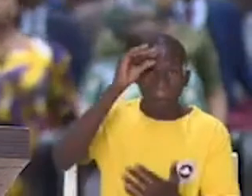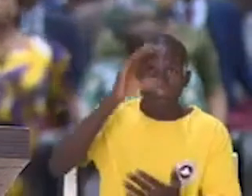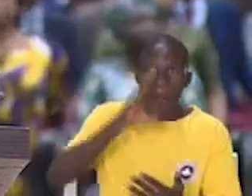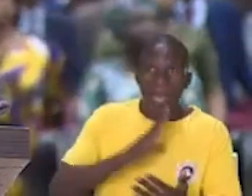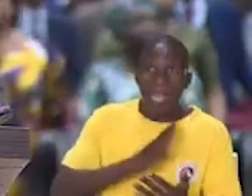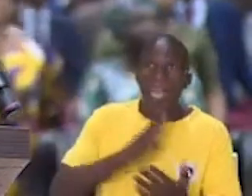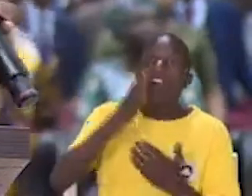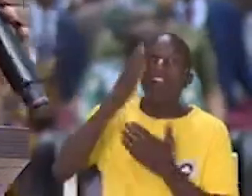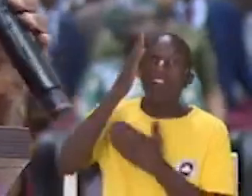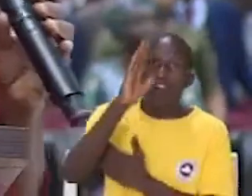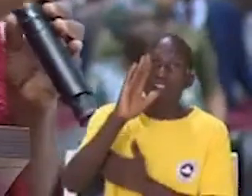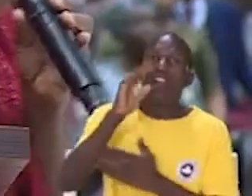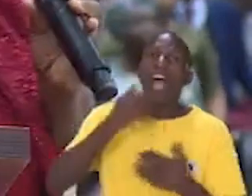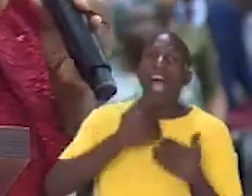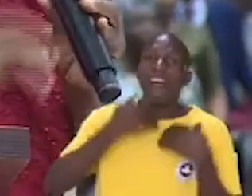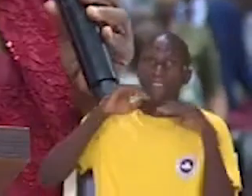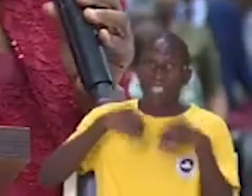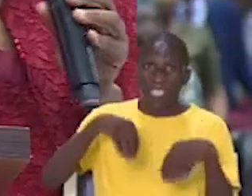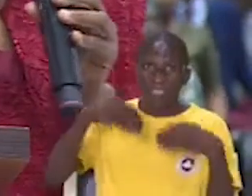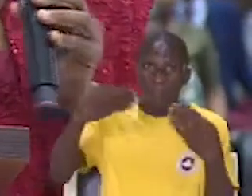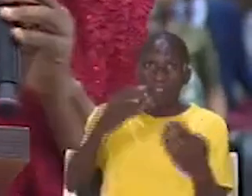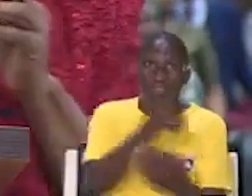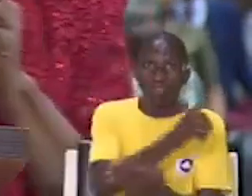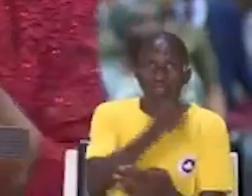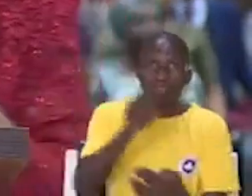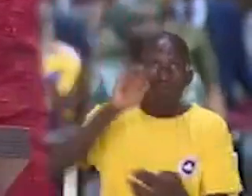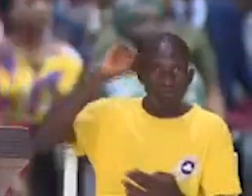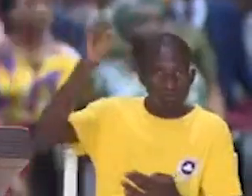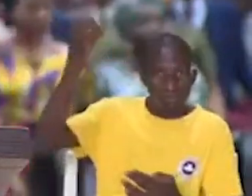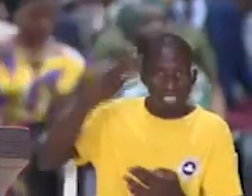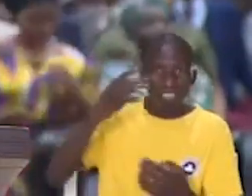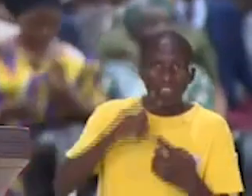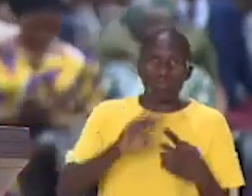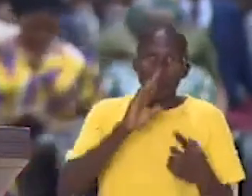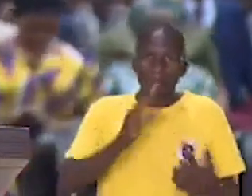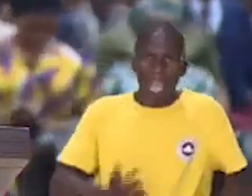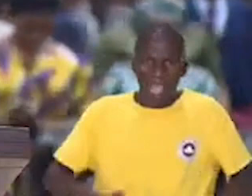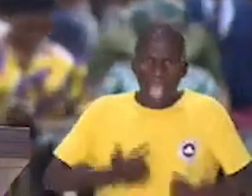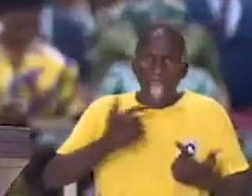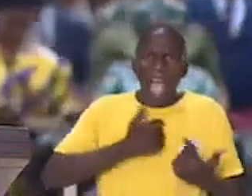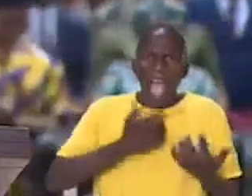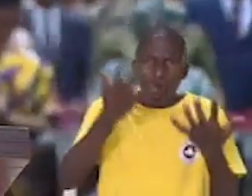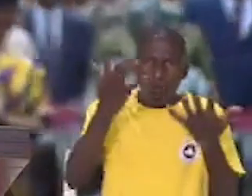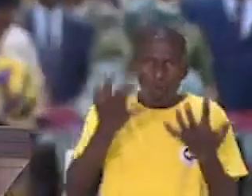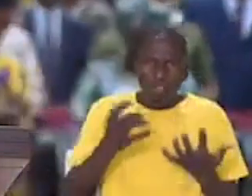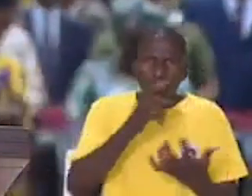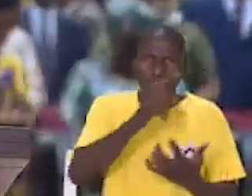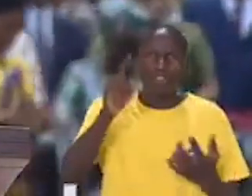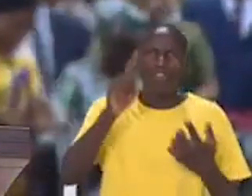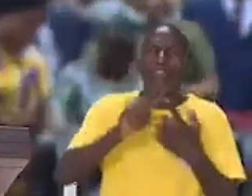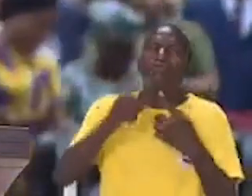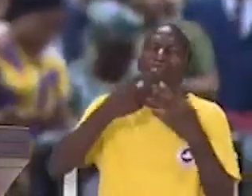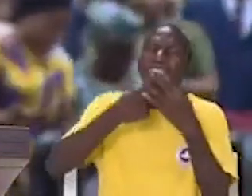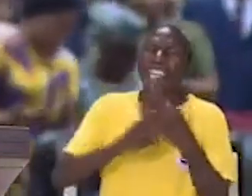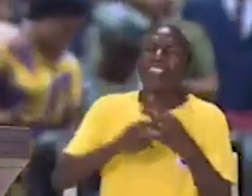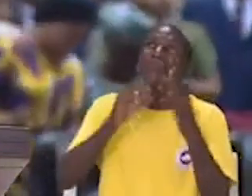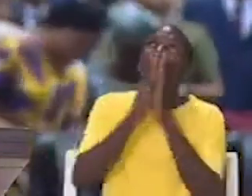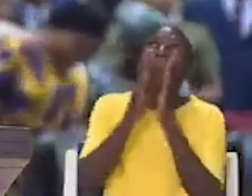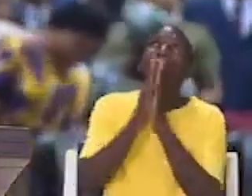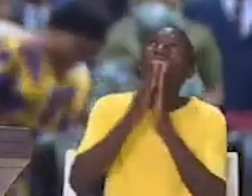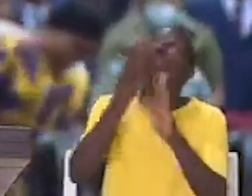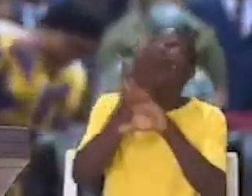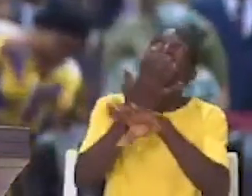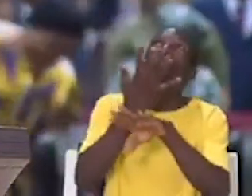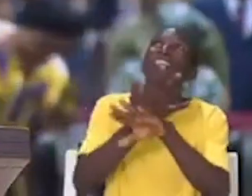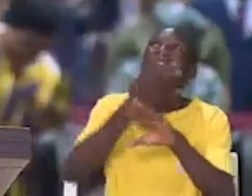has given you grace to be alive. I want us to raise a prayer of apology and say to Baba